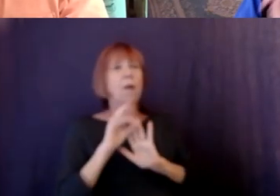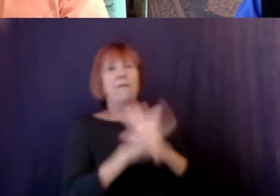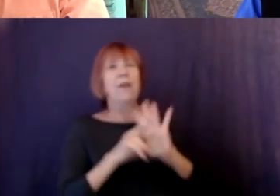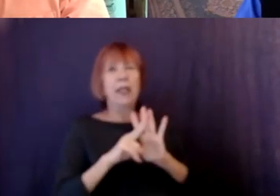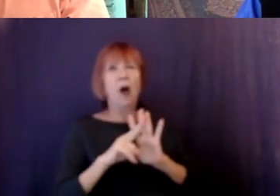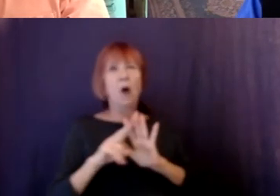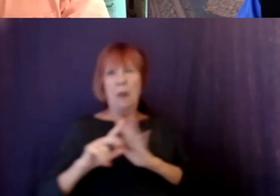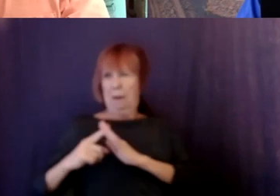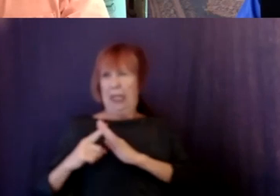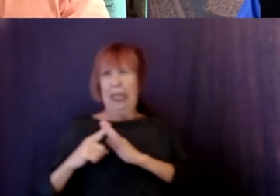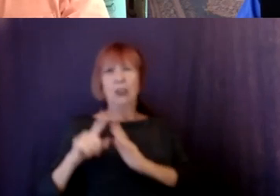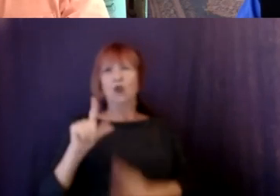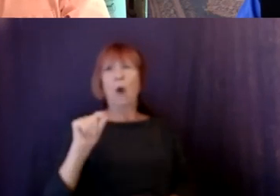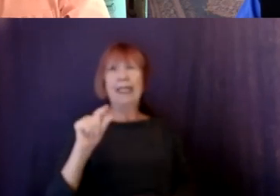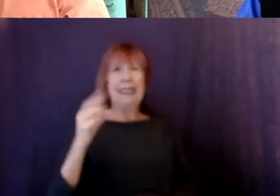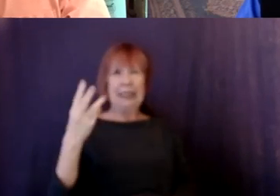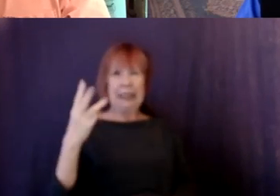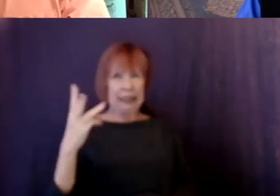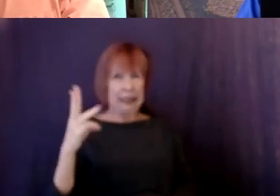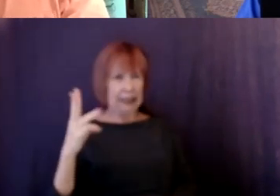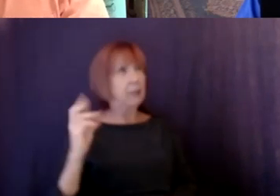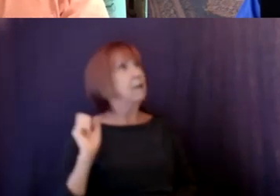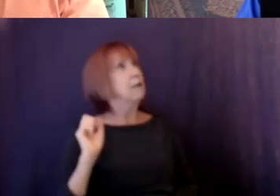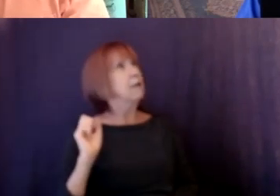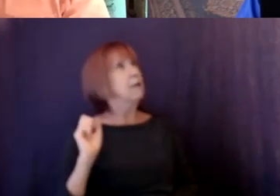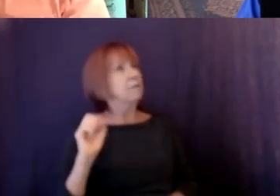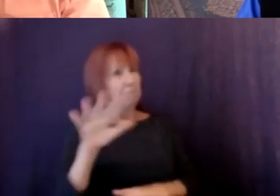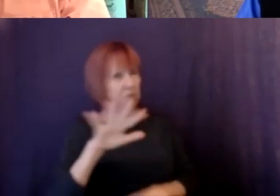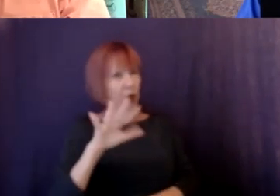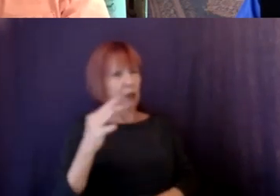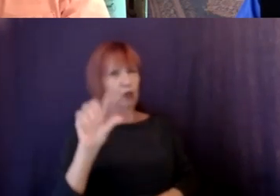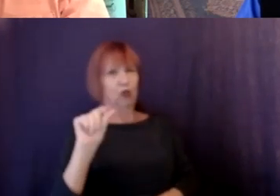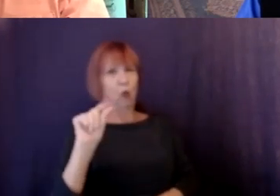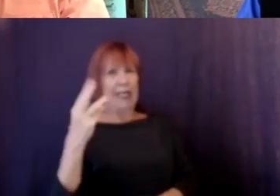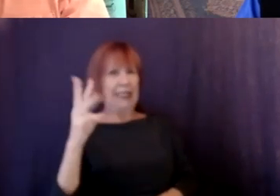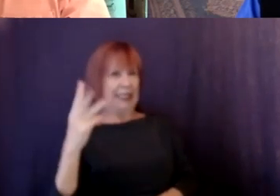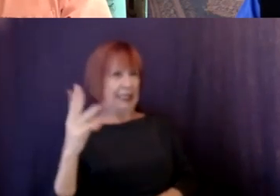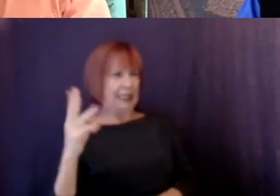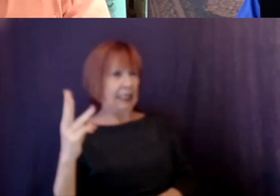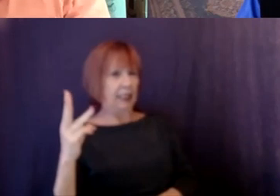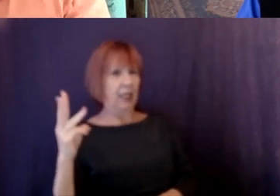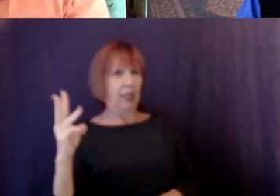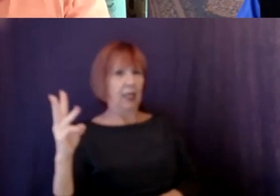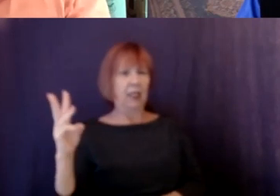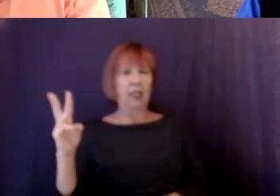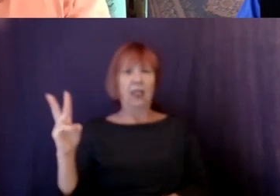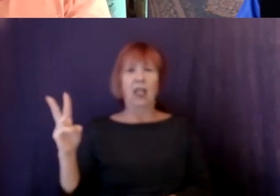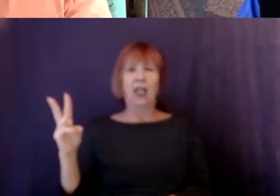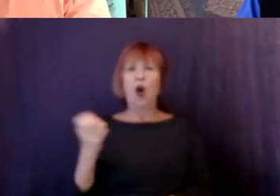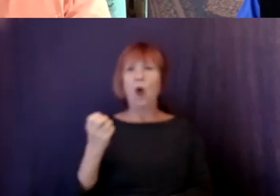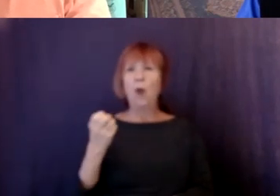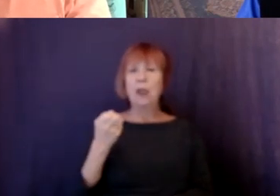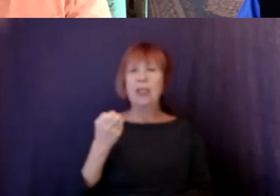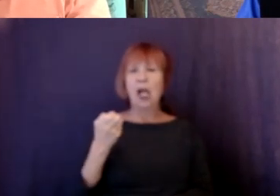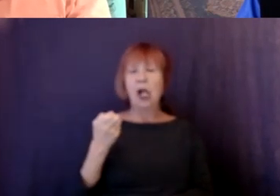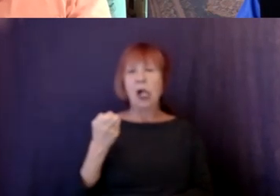2016. Right. Yeah, I think, yeah, so, or just before that. And so it was a couple of months into it before we